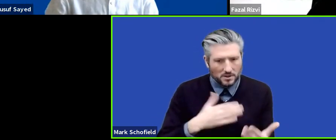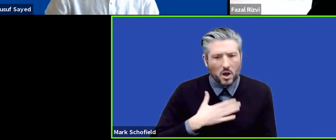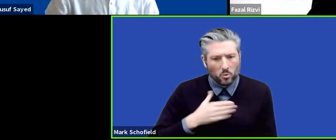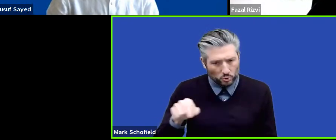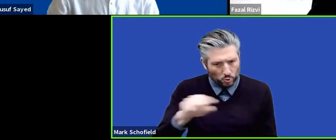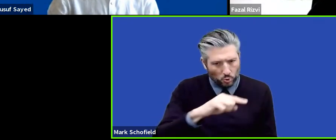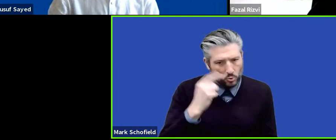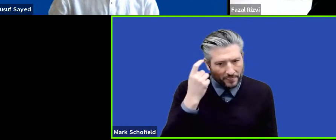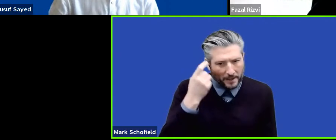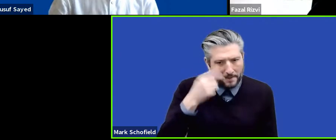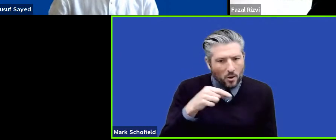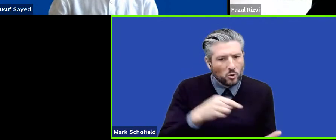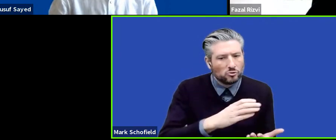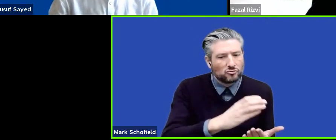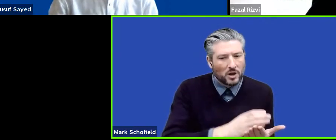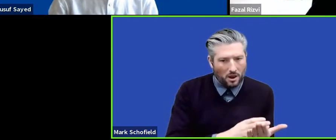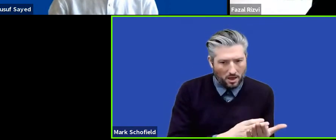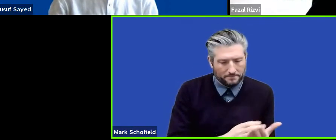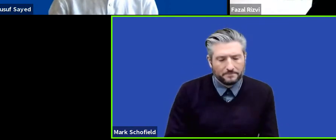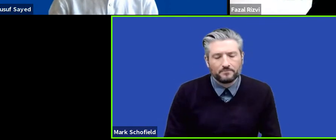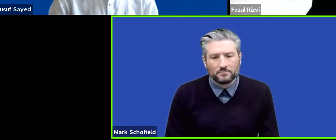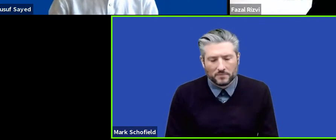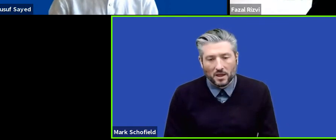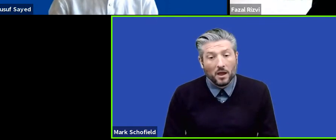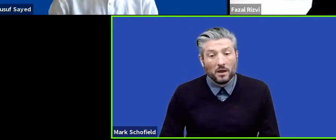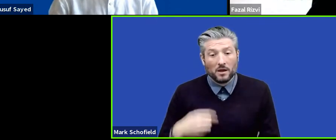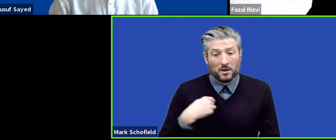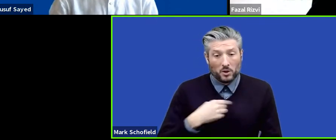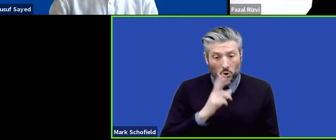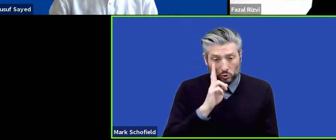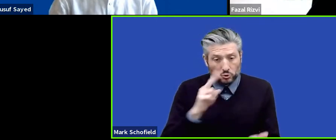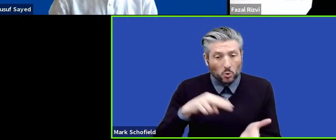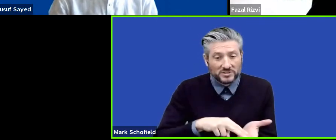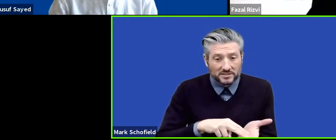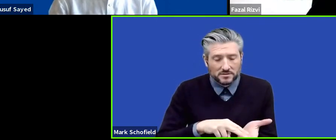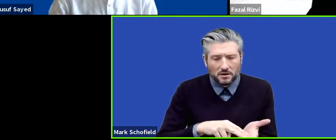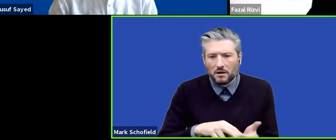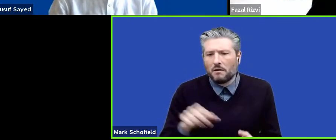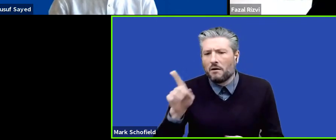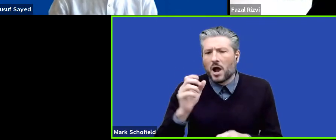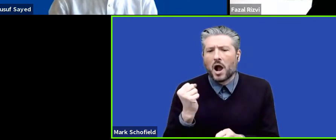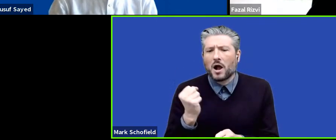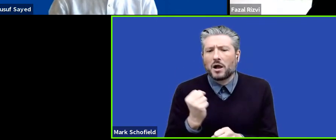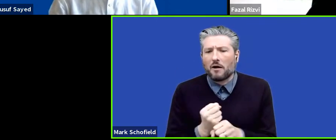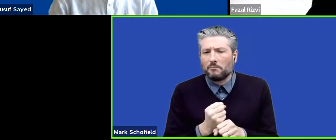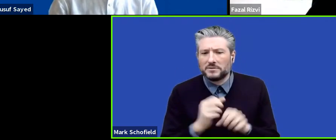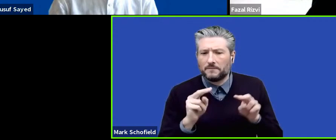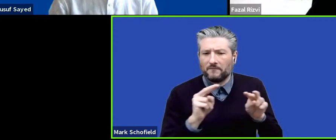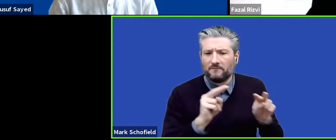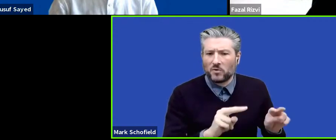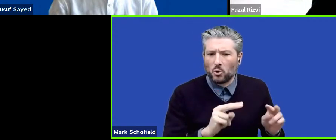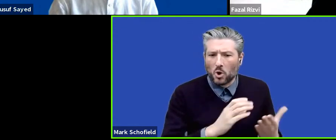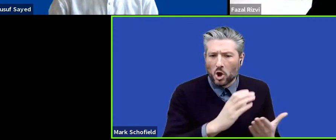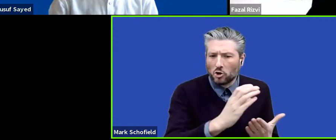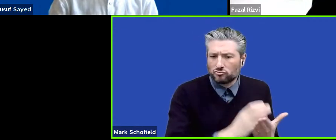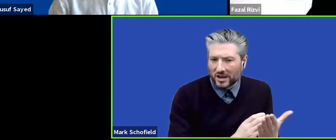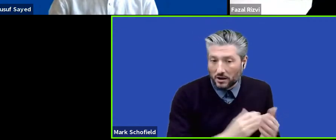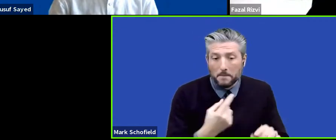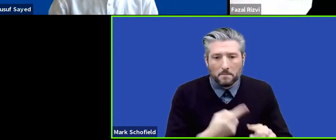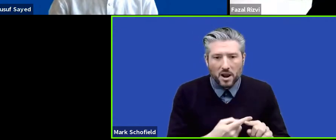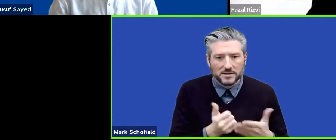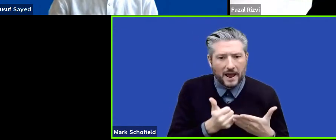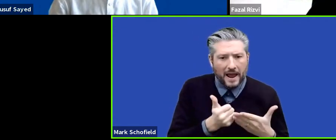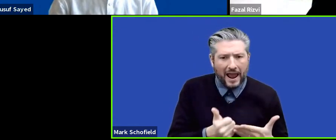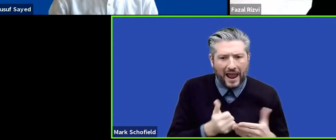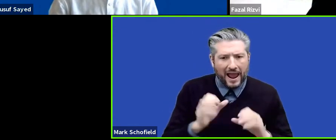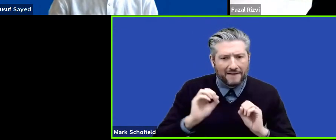we notice that the way governments have thought about curriculum and the way that policy advice have been given about curriculum can be